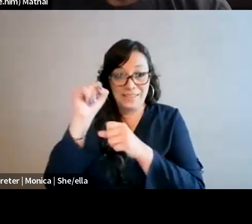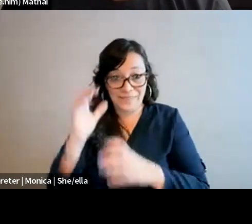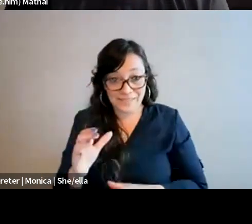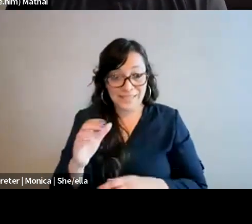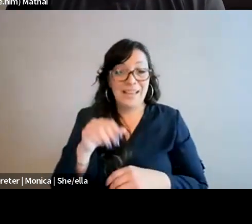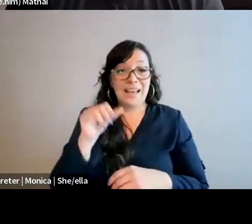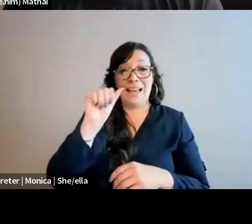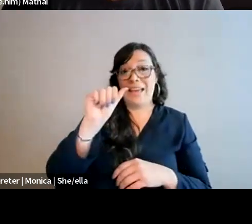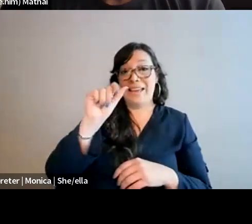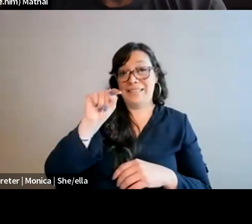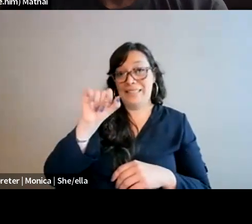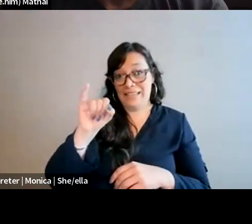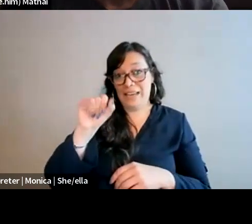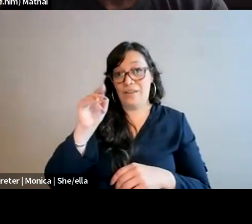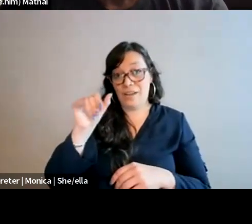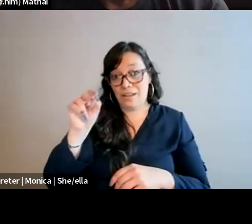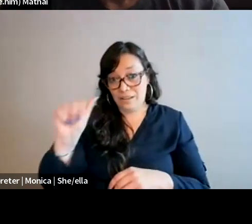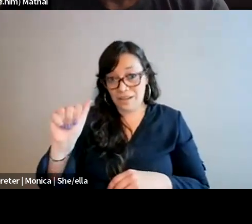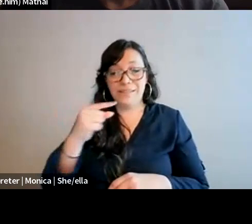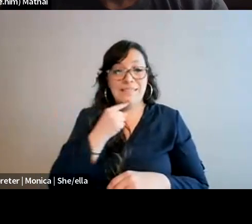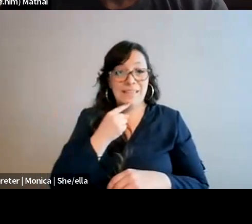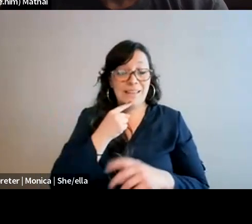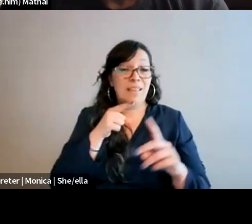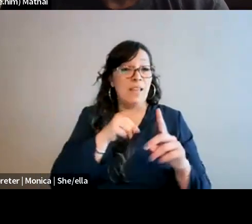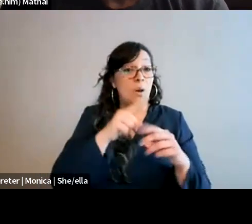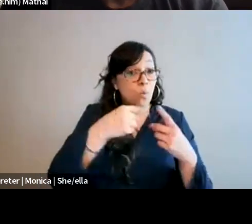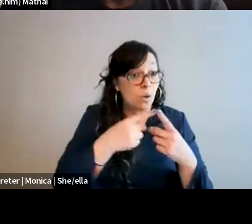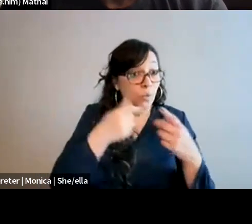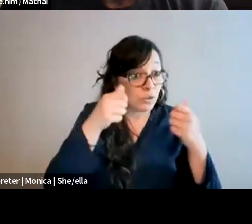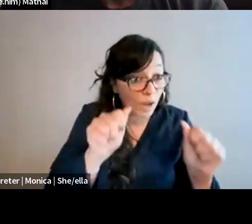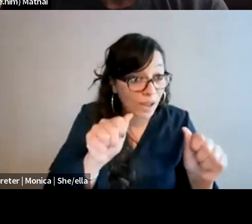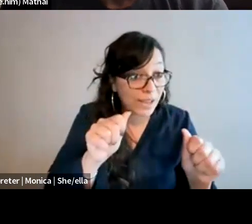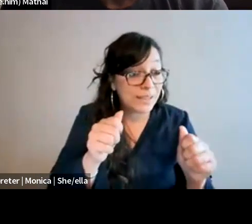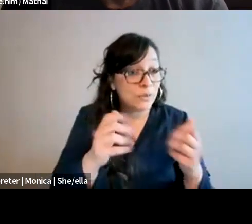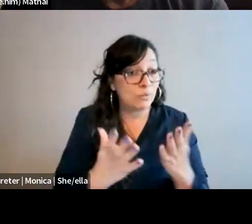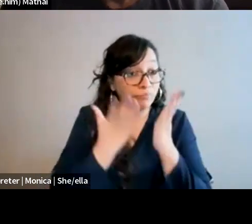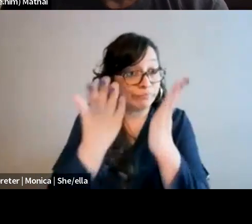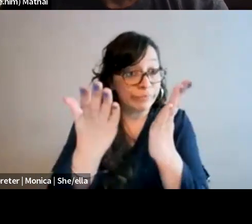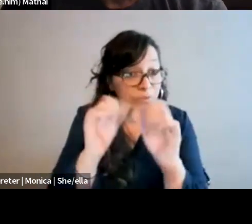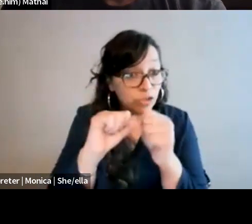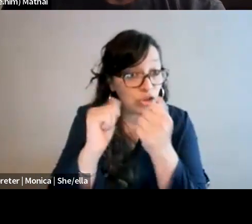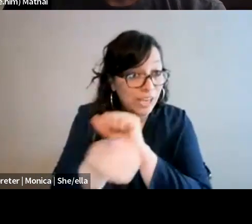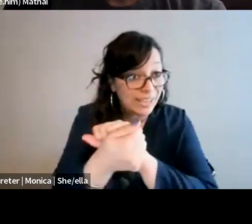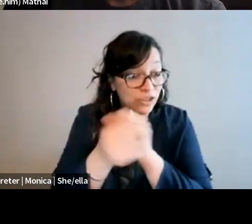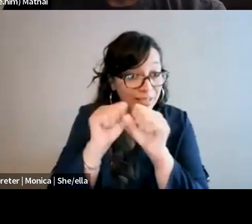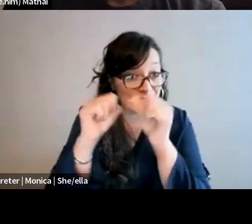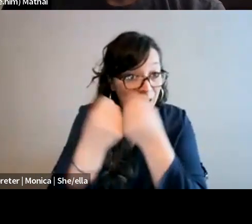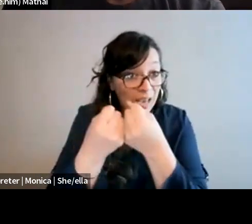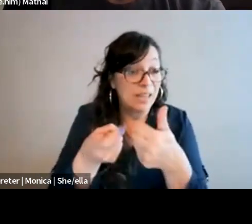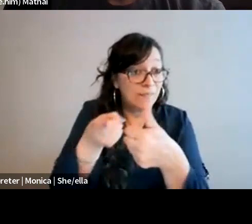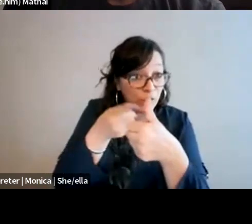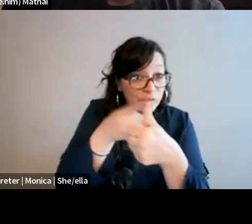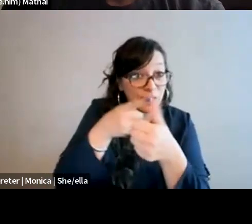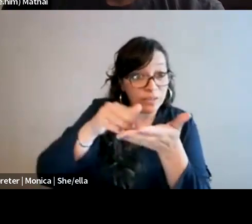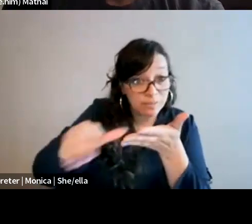A.T. Ariadna said very simply that when we try to bring about change in society, first, they'll dismiss you, then